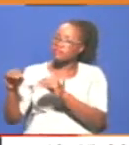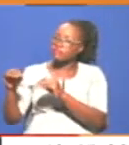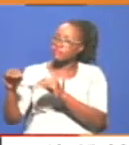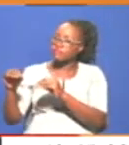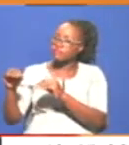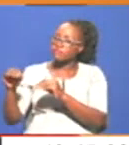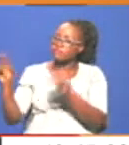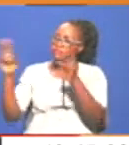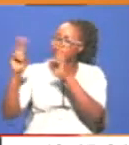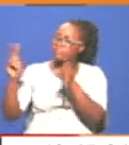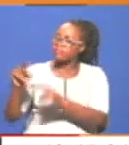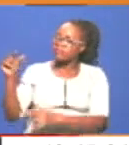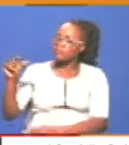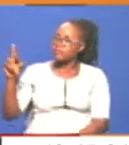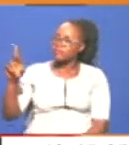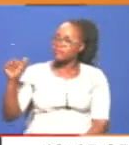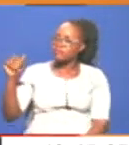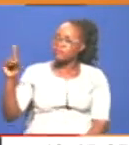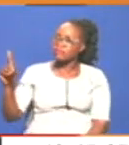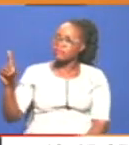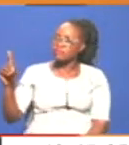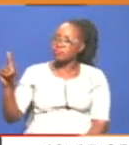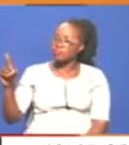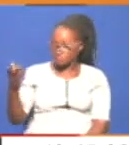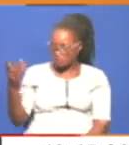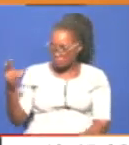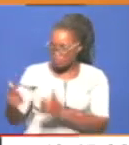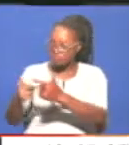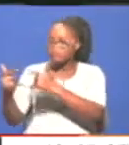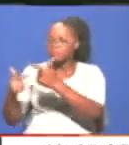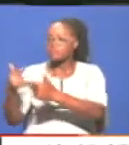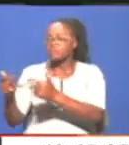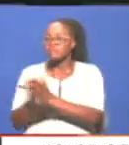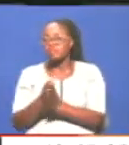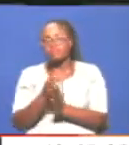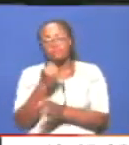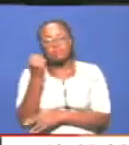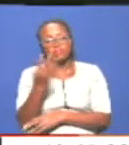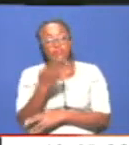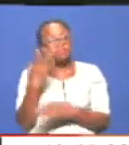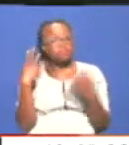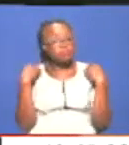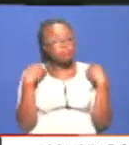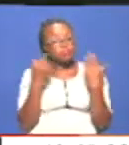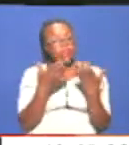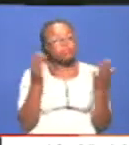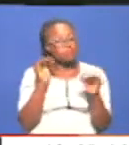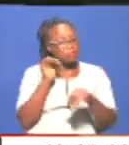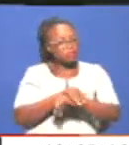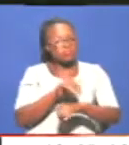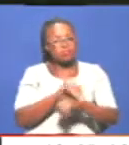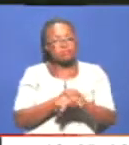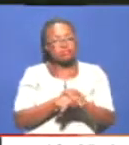international grandmaster. So that is the progression that you have. Well, the beauty of this sport is if you're good, you